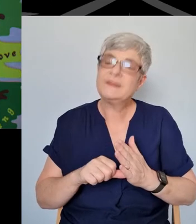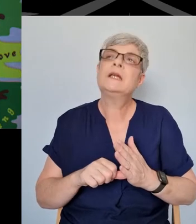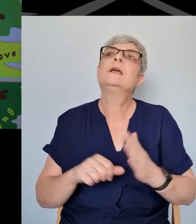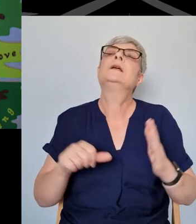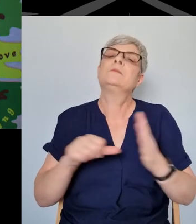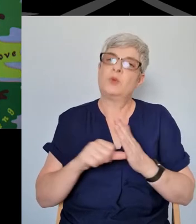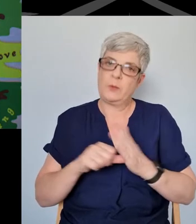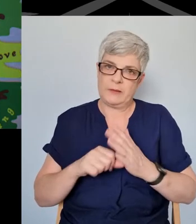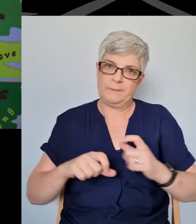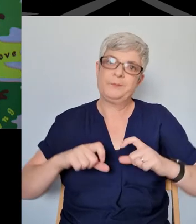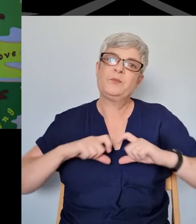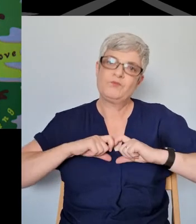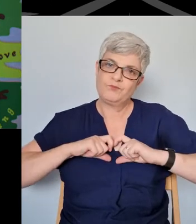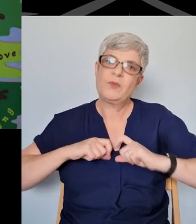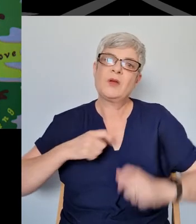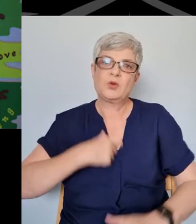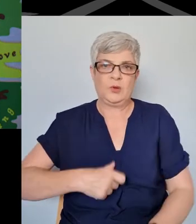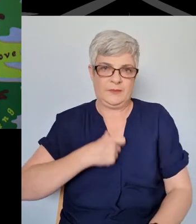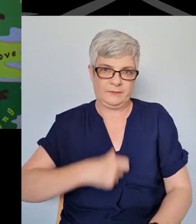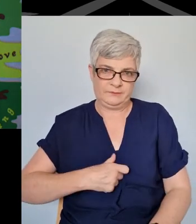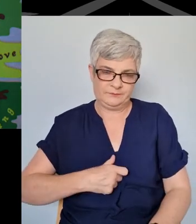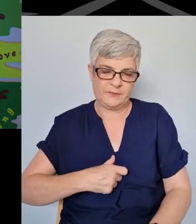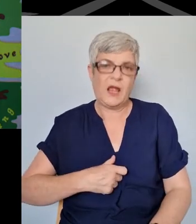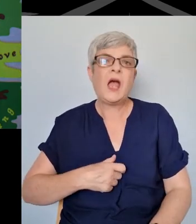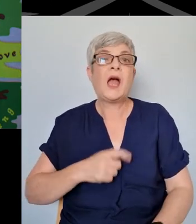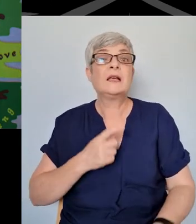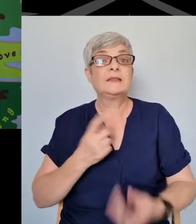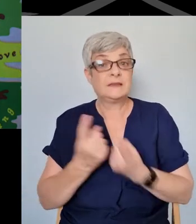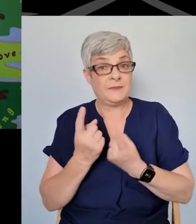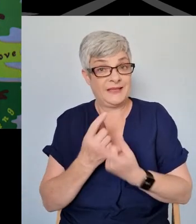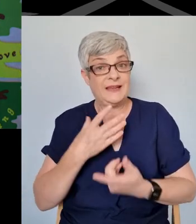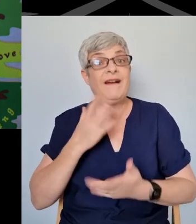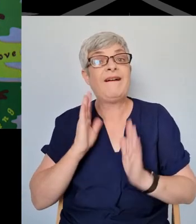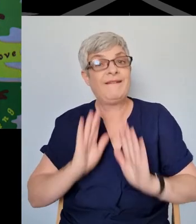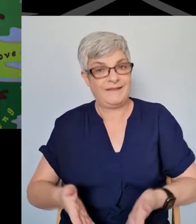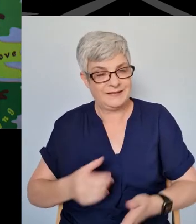heart. And something needs to be done with that.